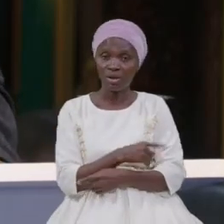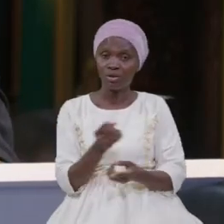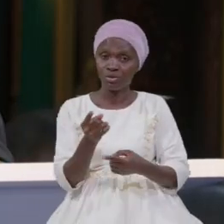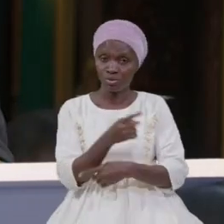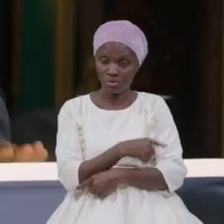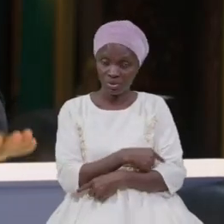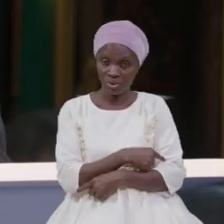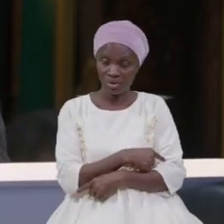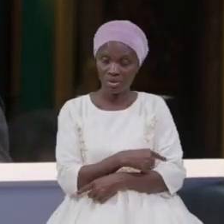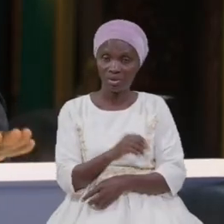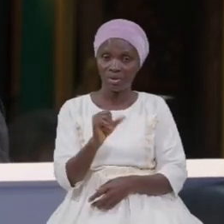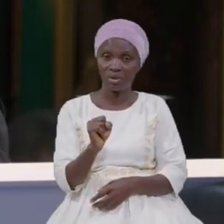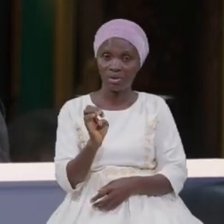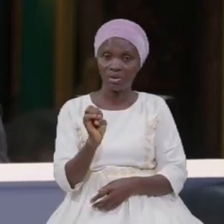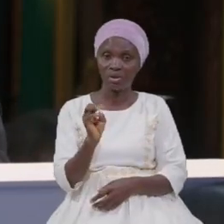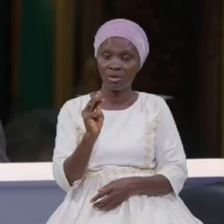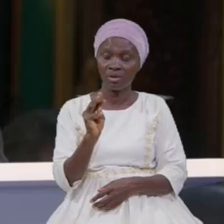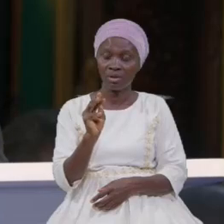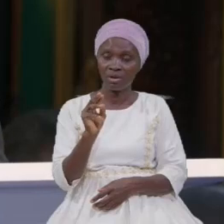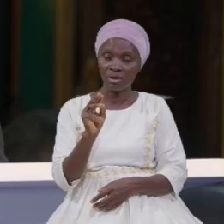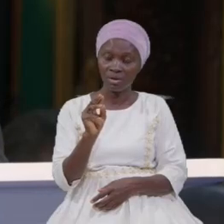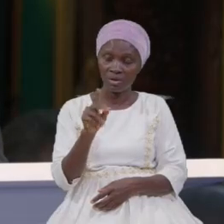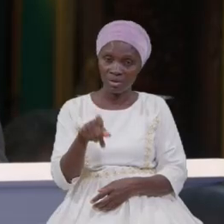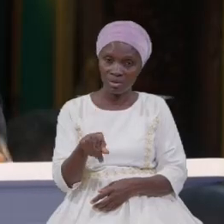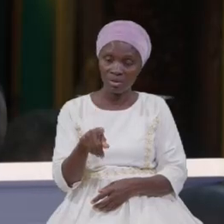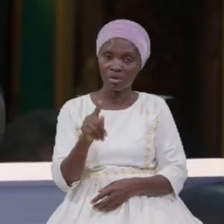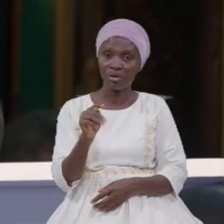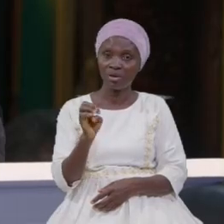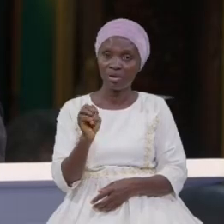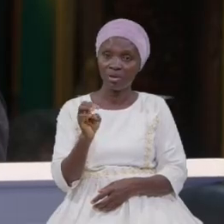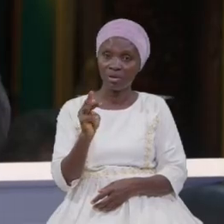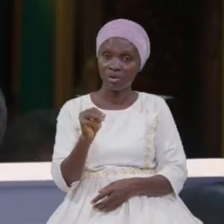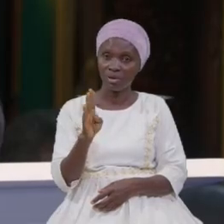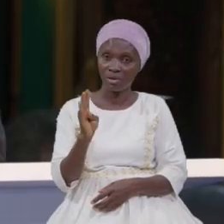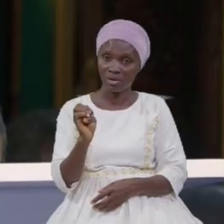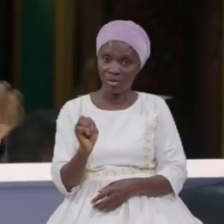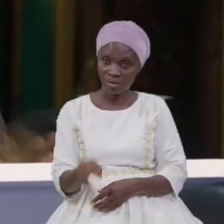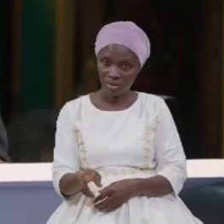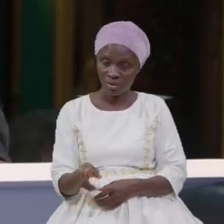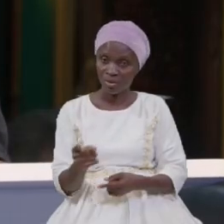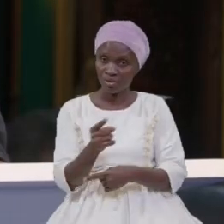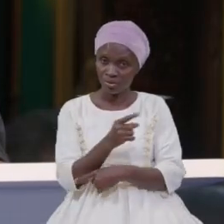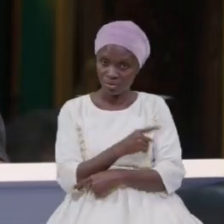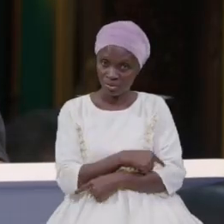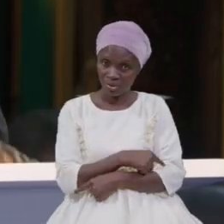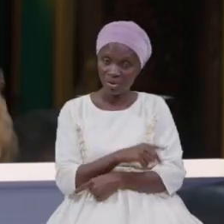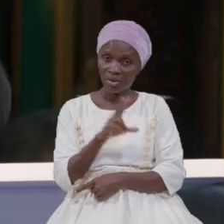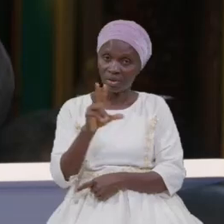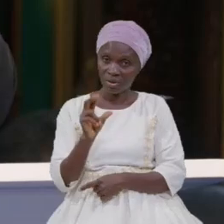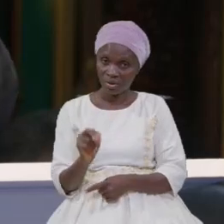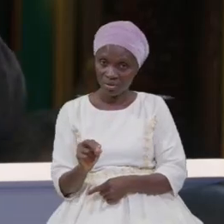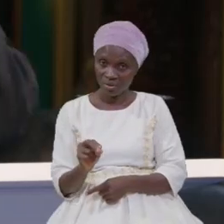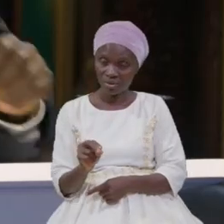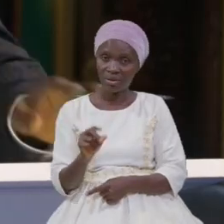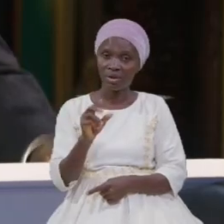September 30th, 2024, be a remarkable day in your life. You always